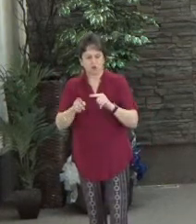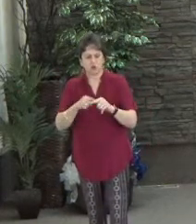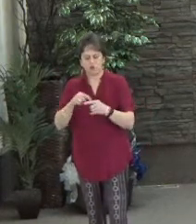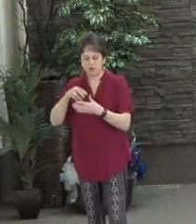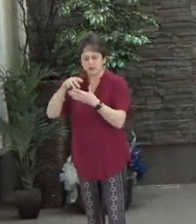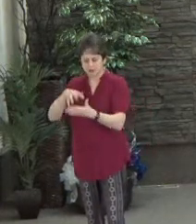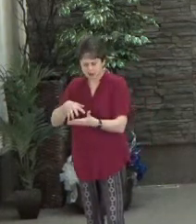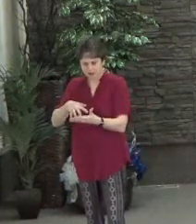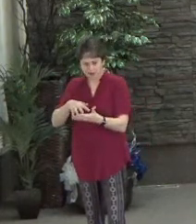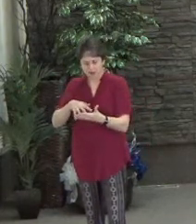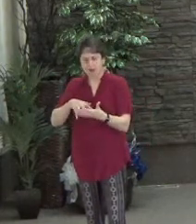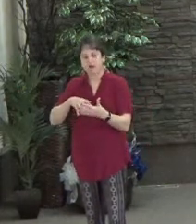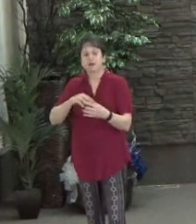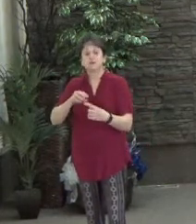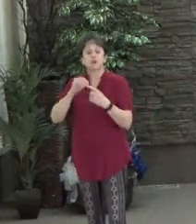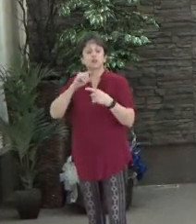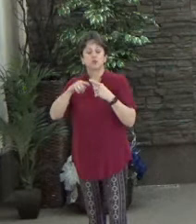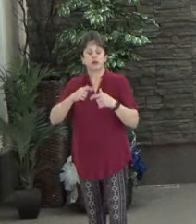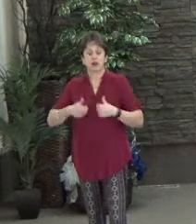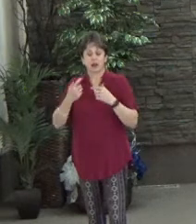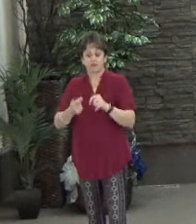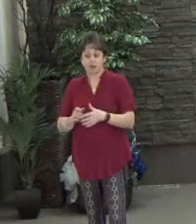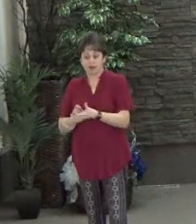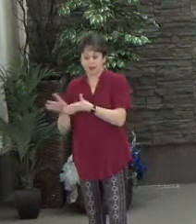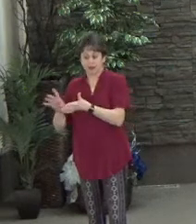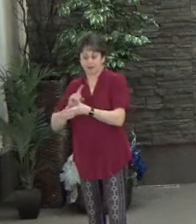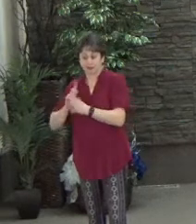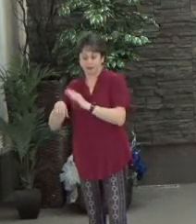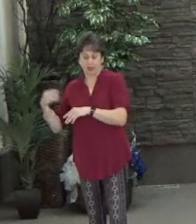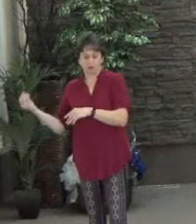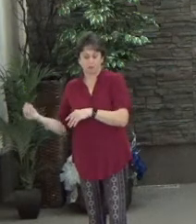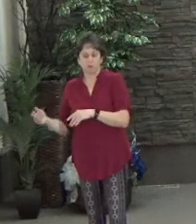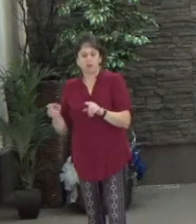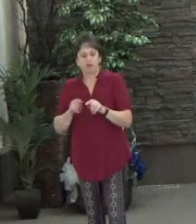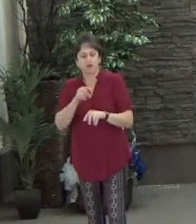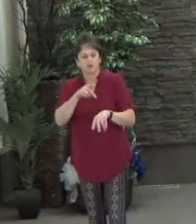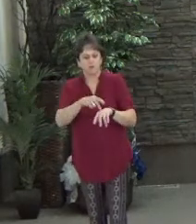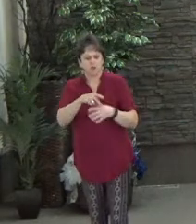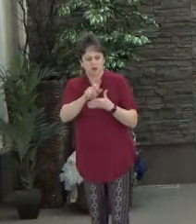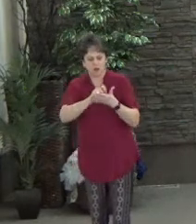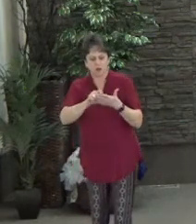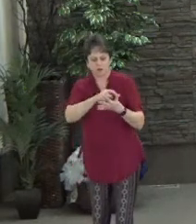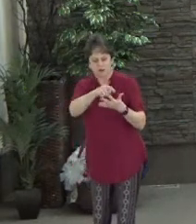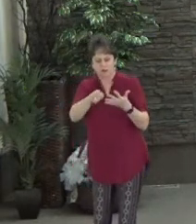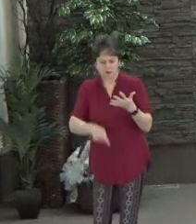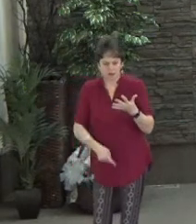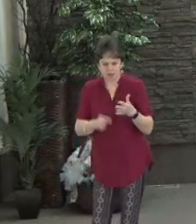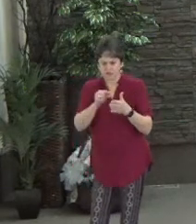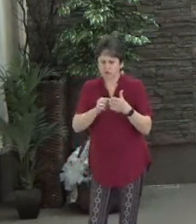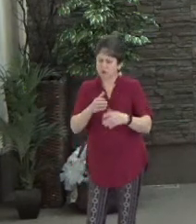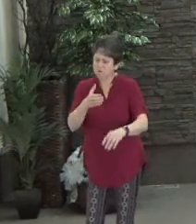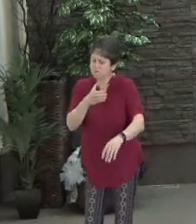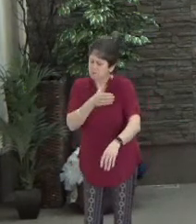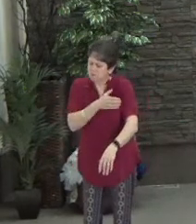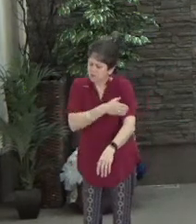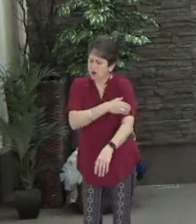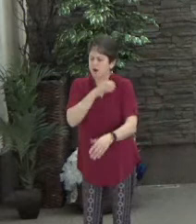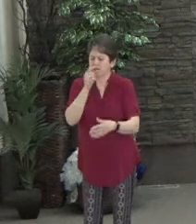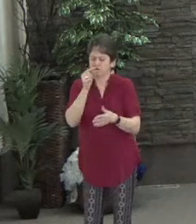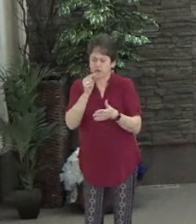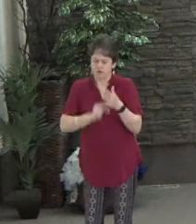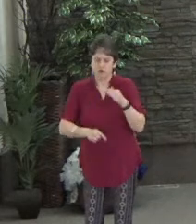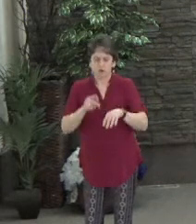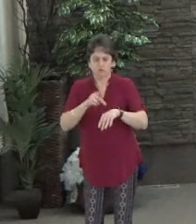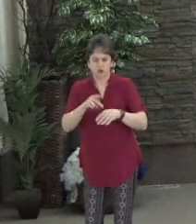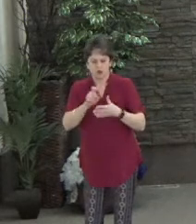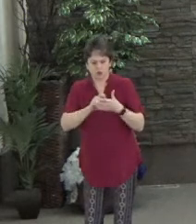throws us out? Let me walk you through this. As Peter writes these verses, which I think are powerful, Peter